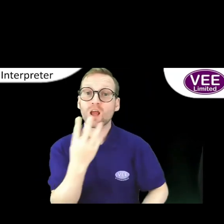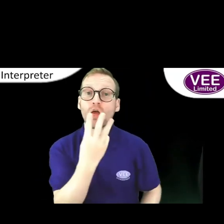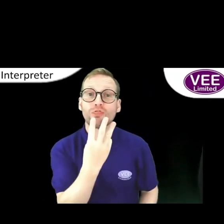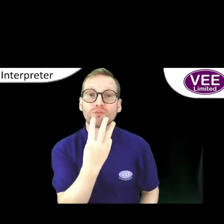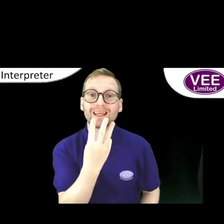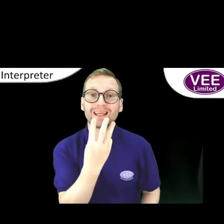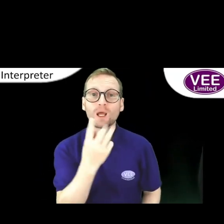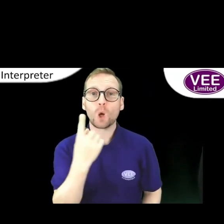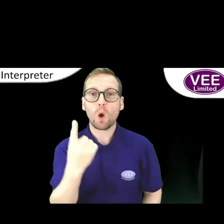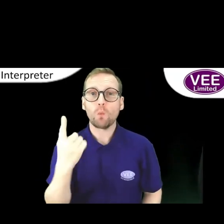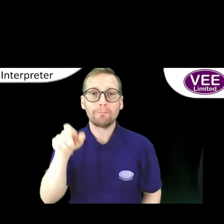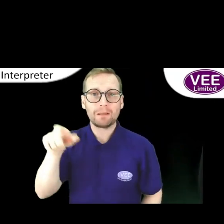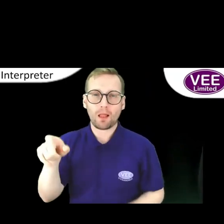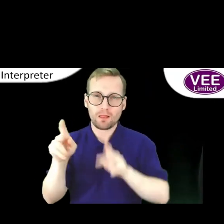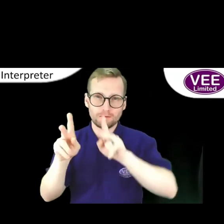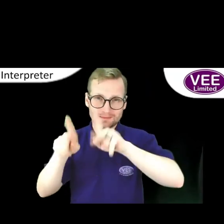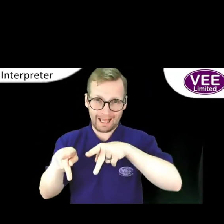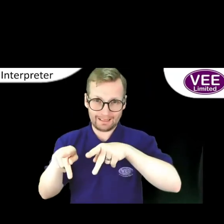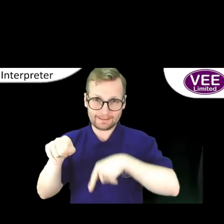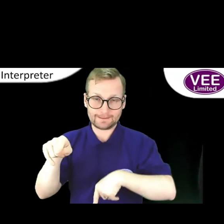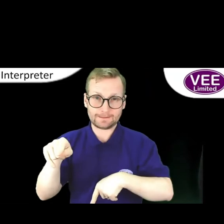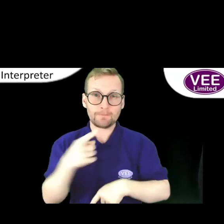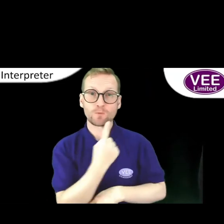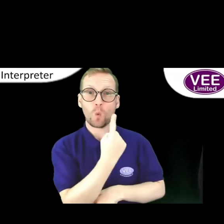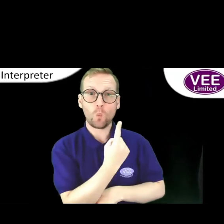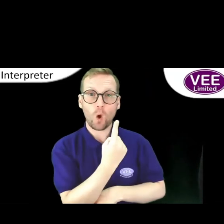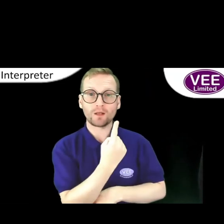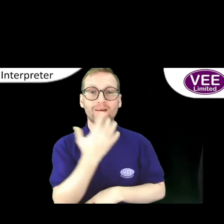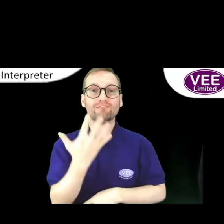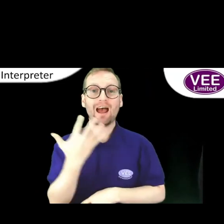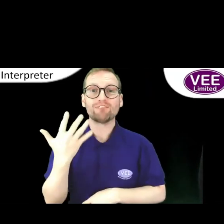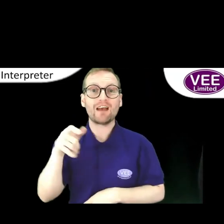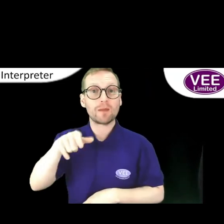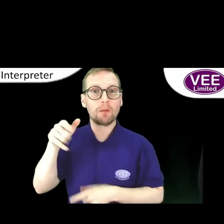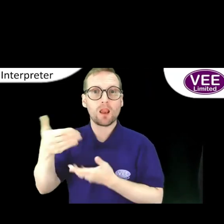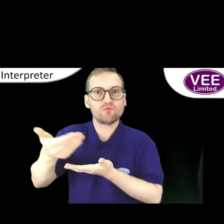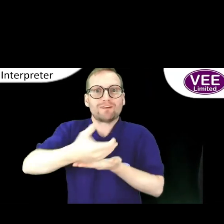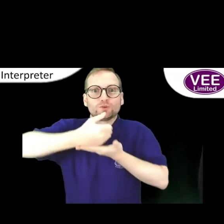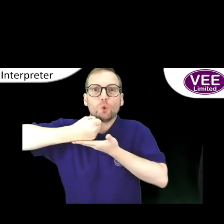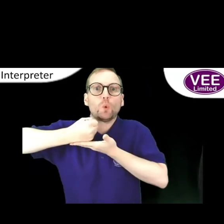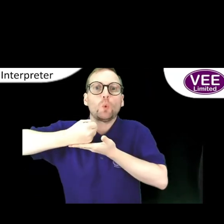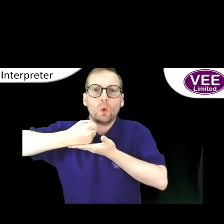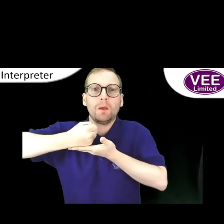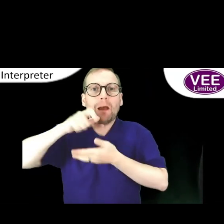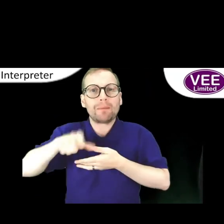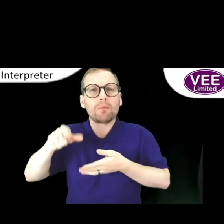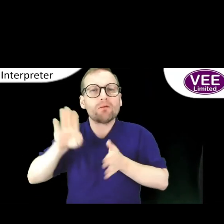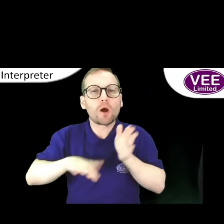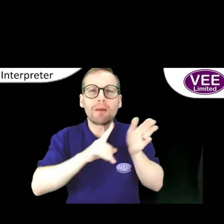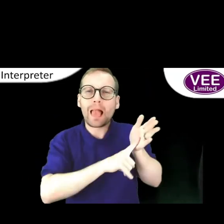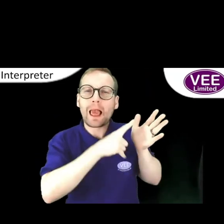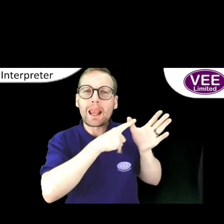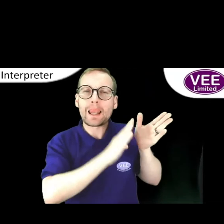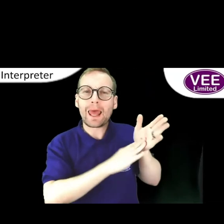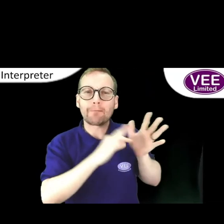311 lives were lost. The 155 survivors were rescued by the people of Lampedusa, a